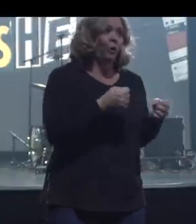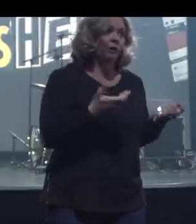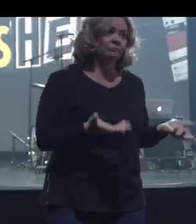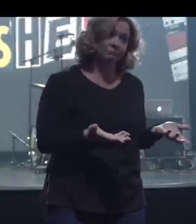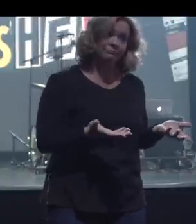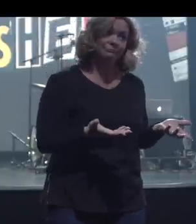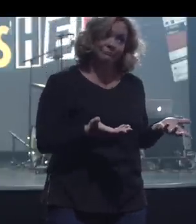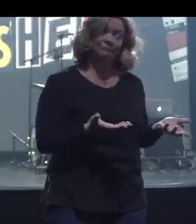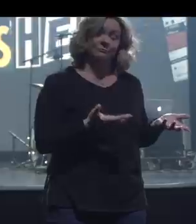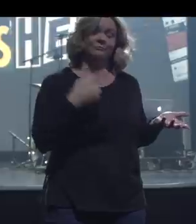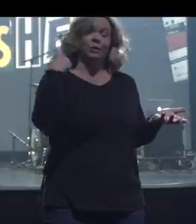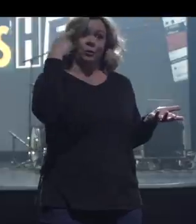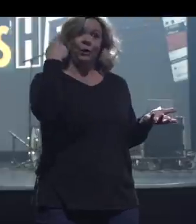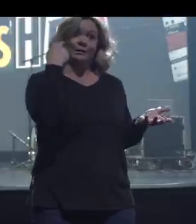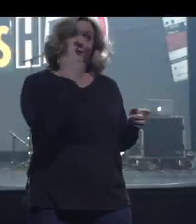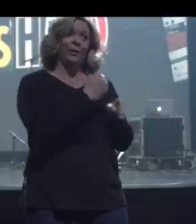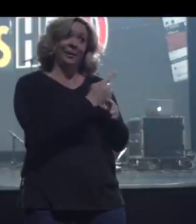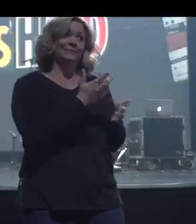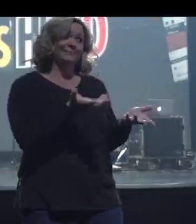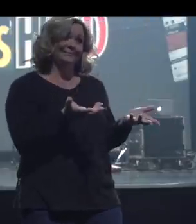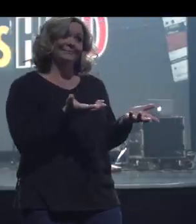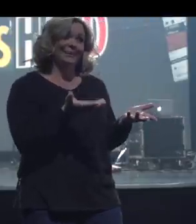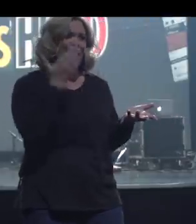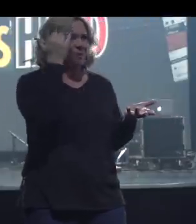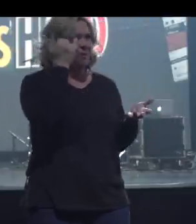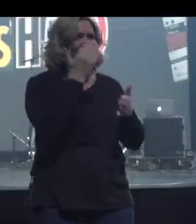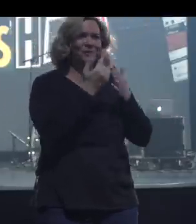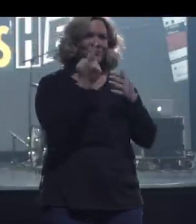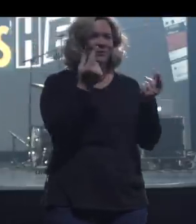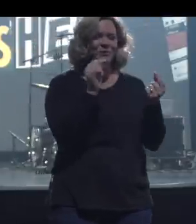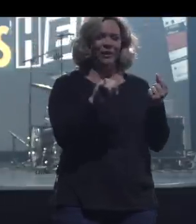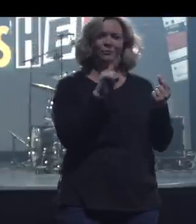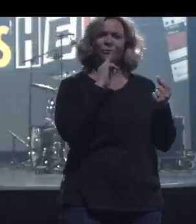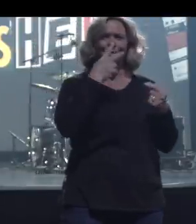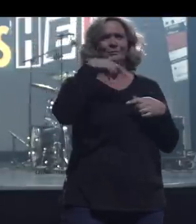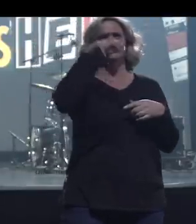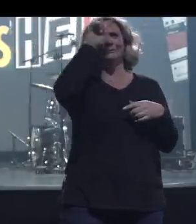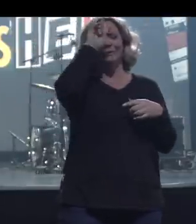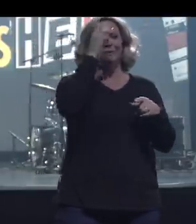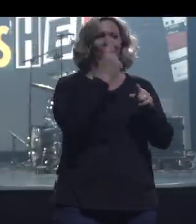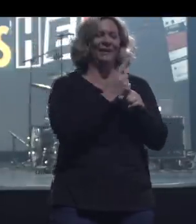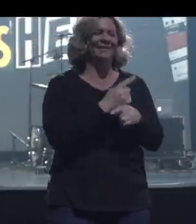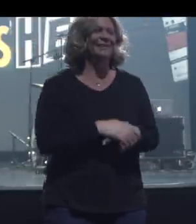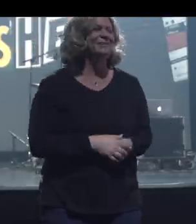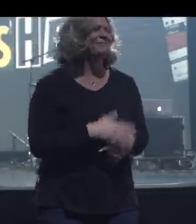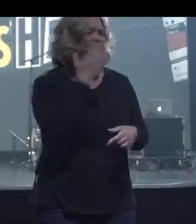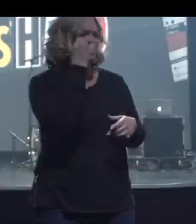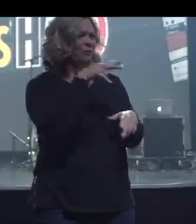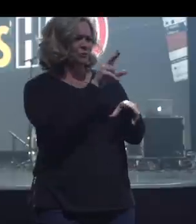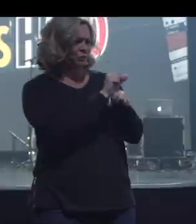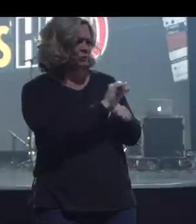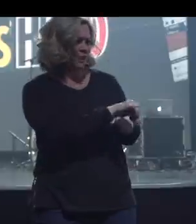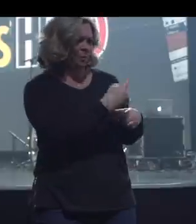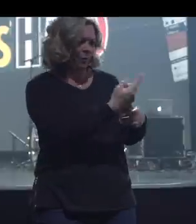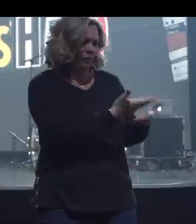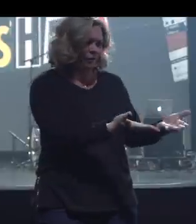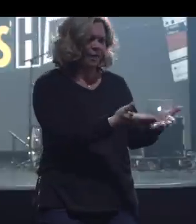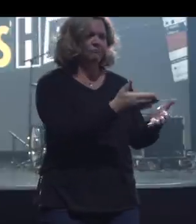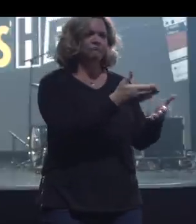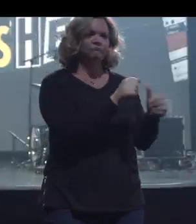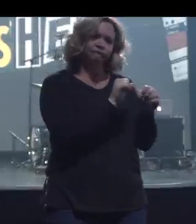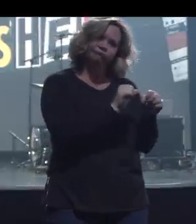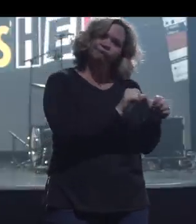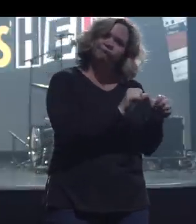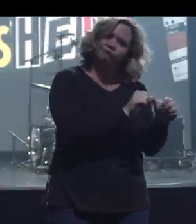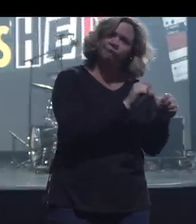I mean, it's crazy. You're thinking like, why would someone do that? That's so stupid. Why would you use something until it broke when you can get something